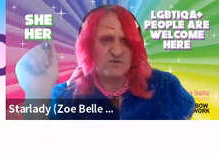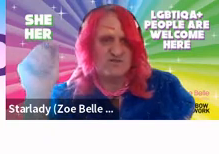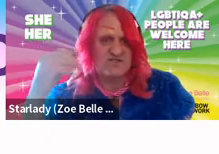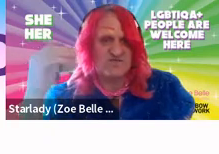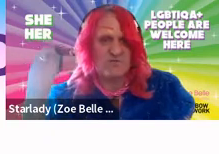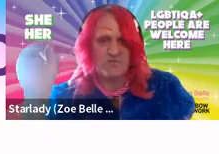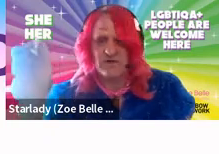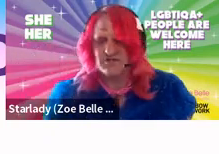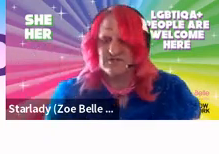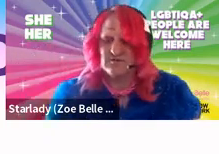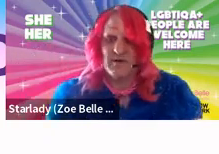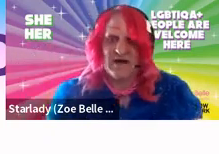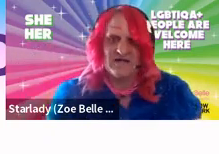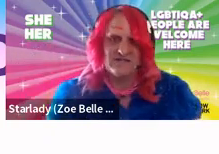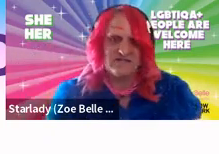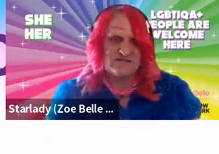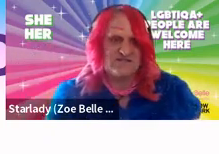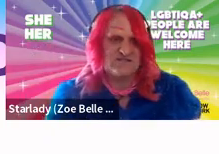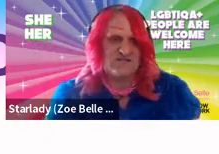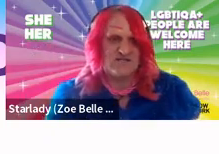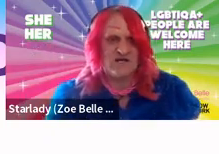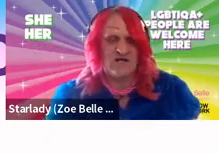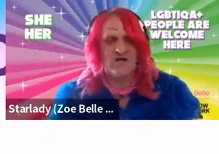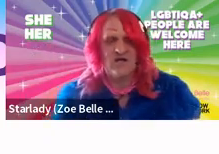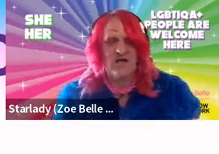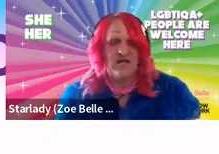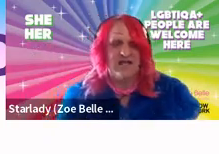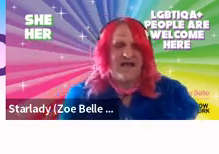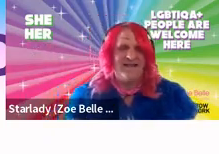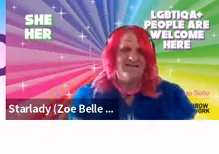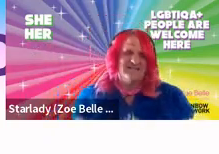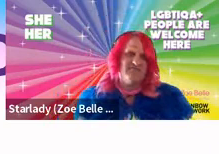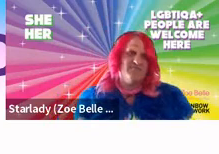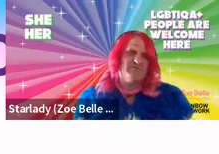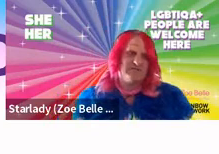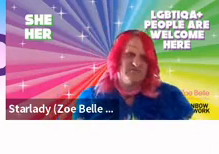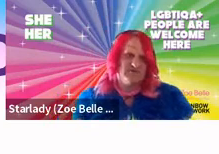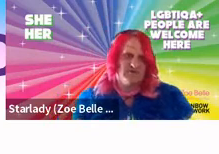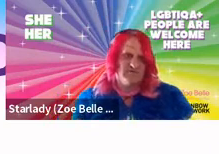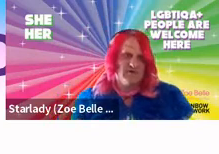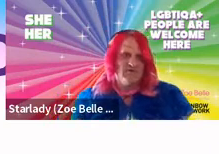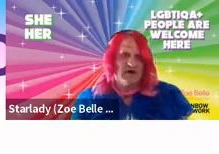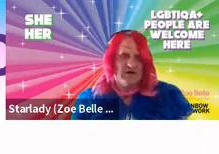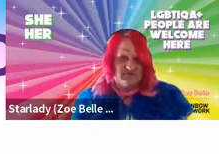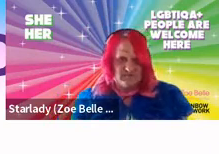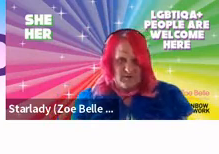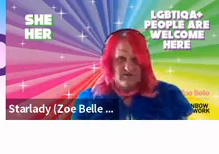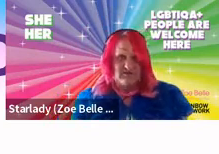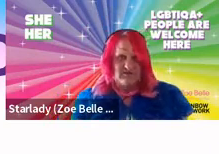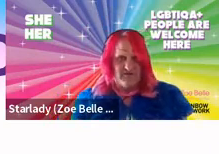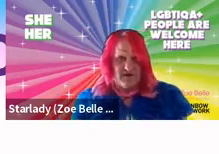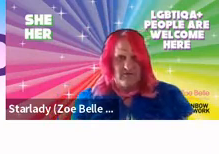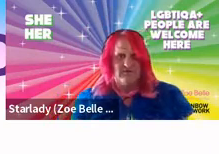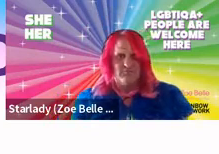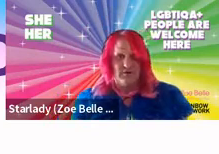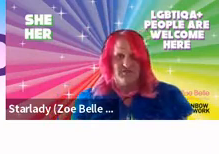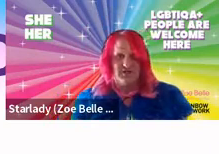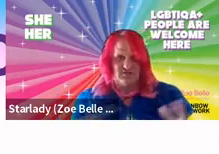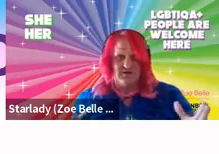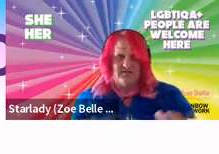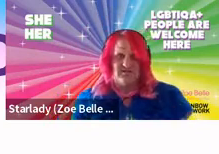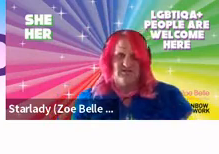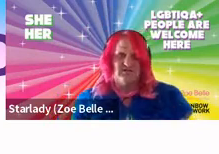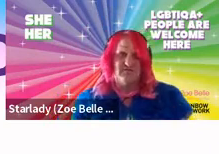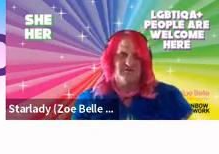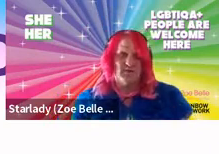diverse respondents felt pressure to pass as cisgender. And 87% of them respondents felt